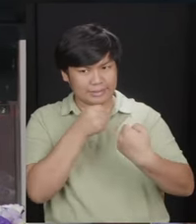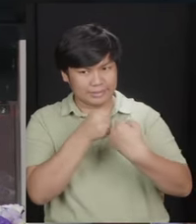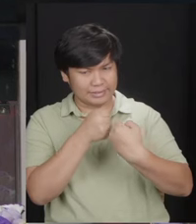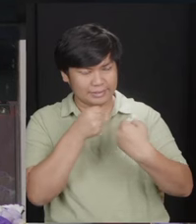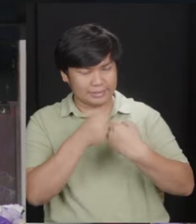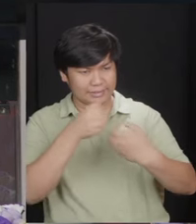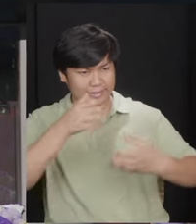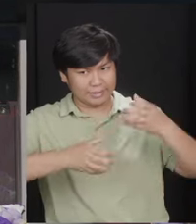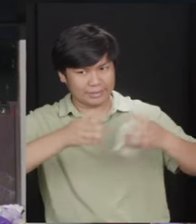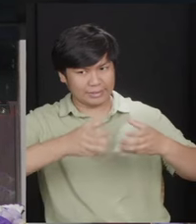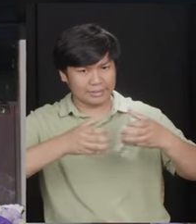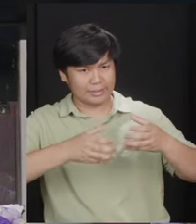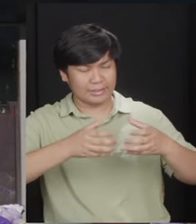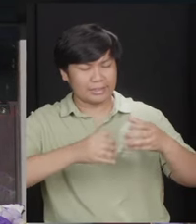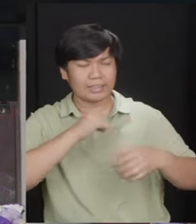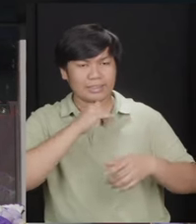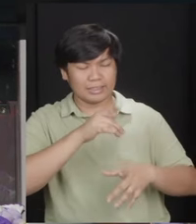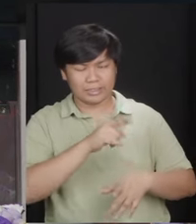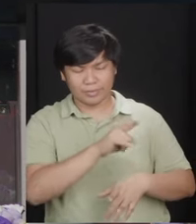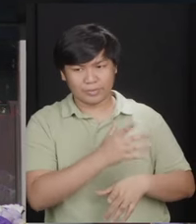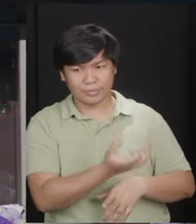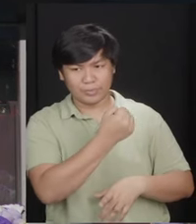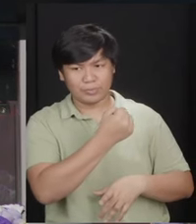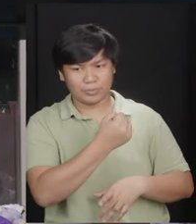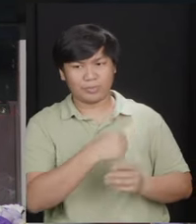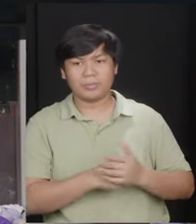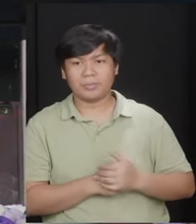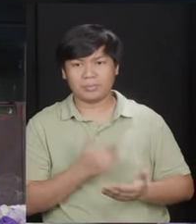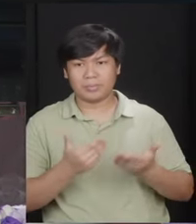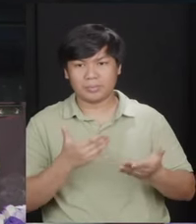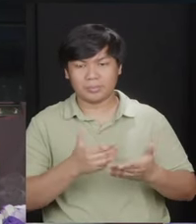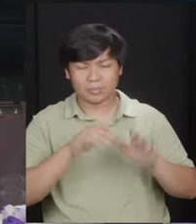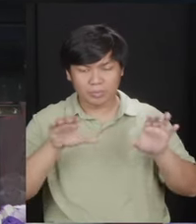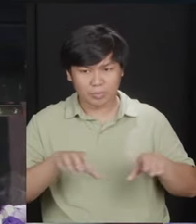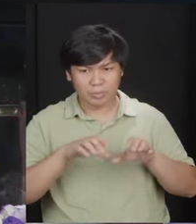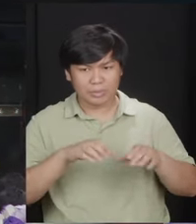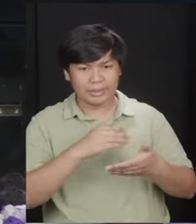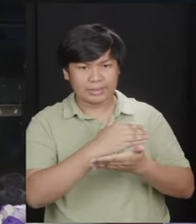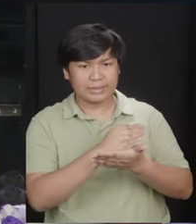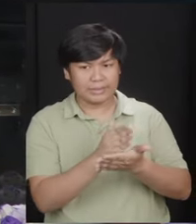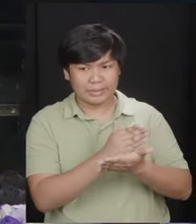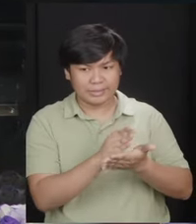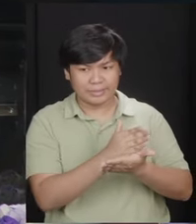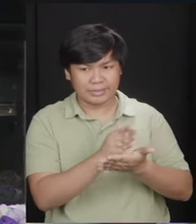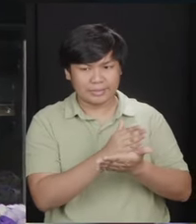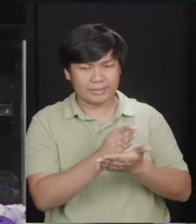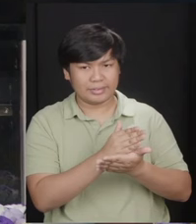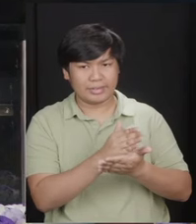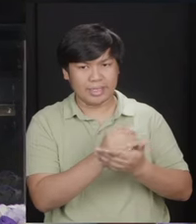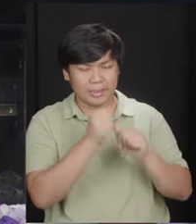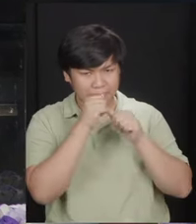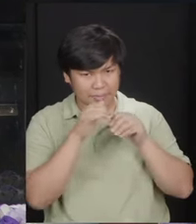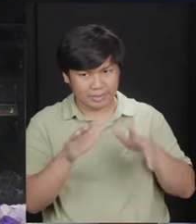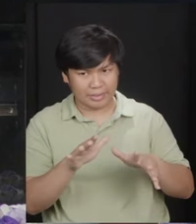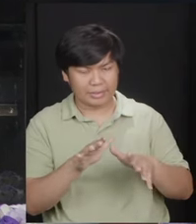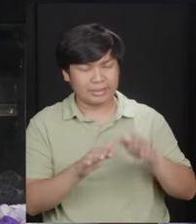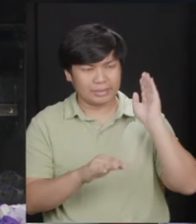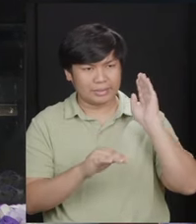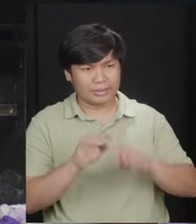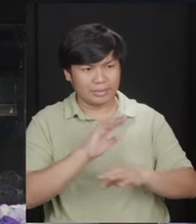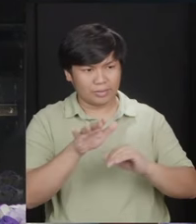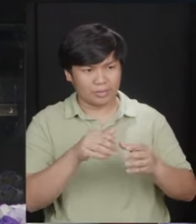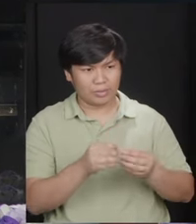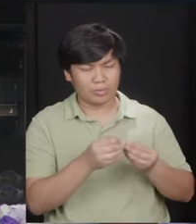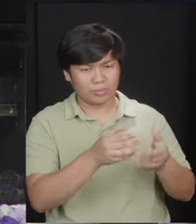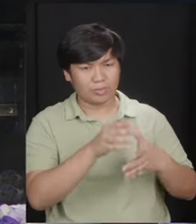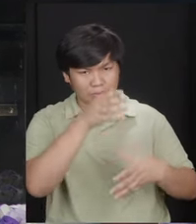for money that's not even hers. Maybe we can work out sharing the inheritance instead of getting it all for her son with